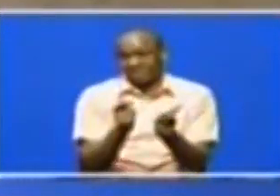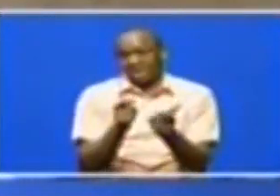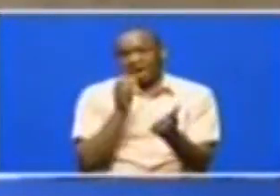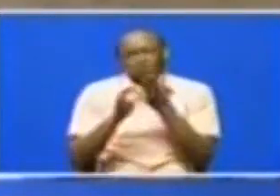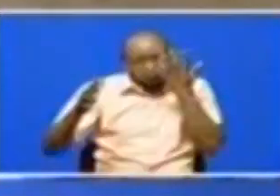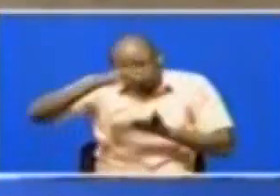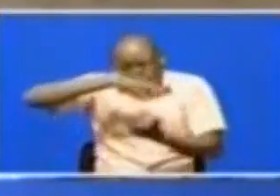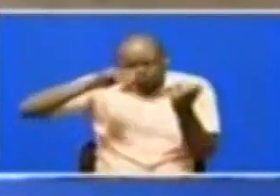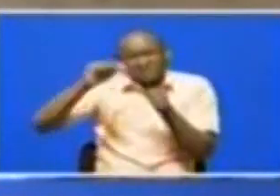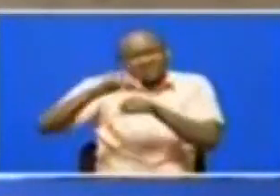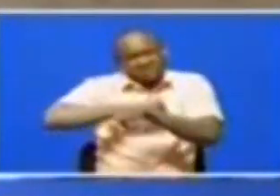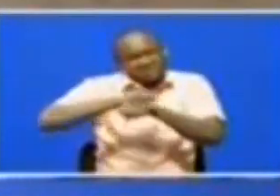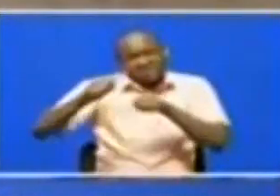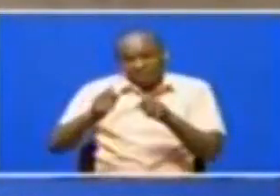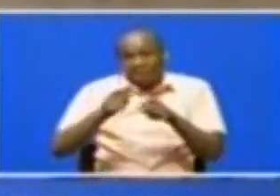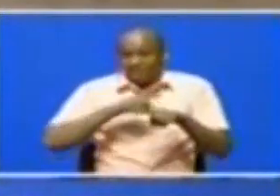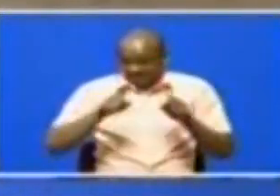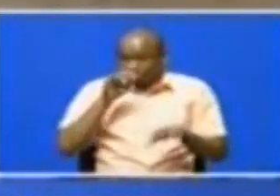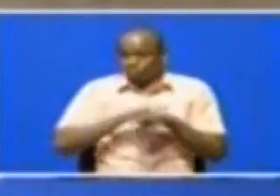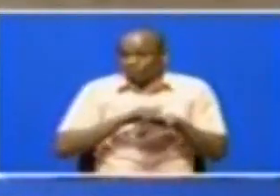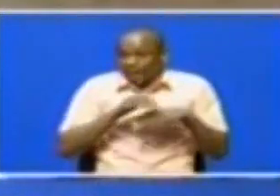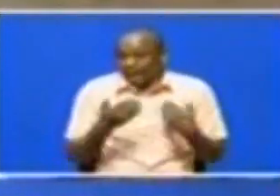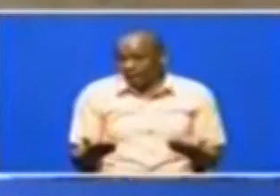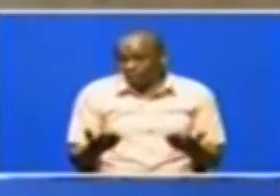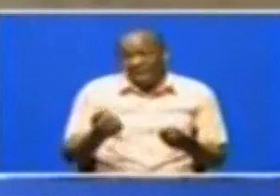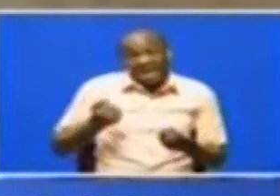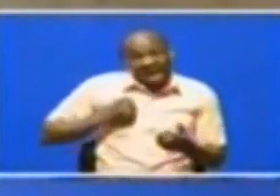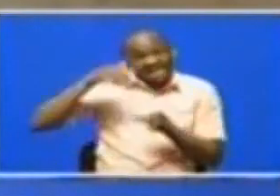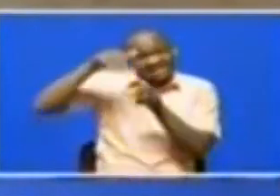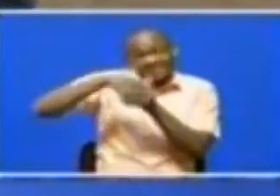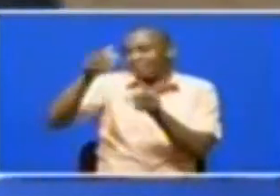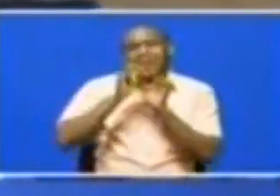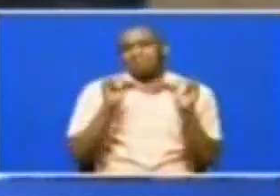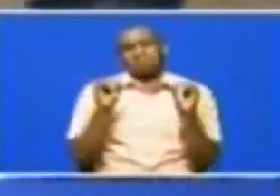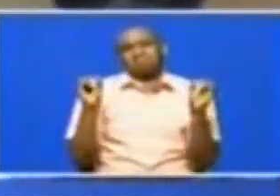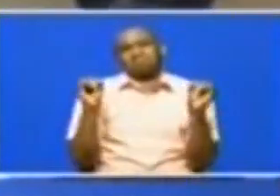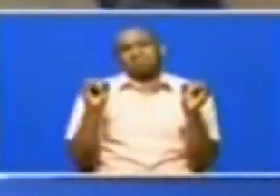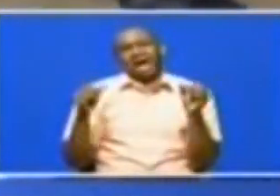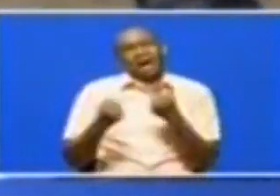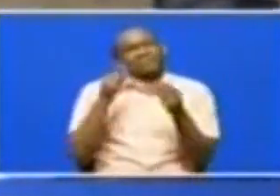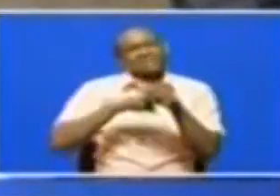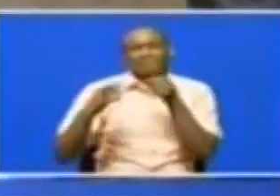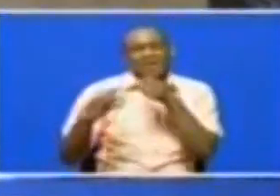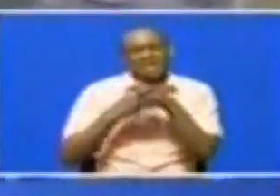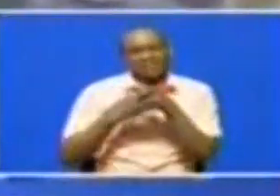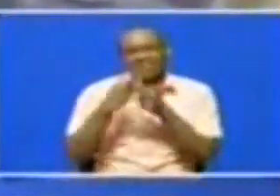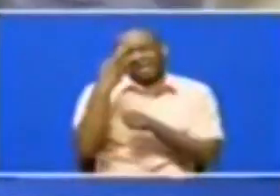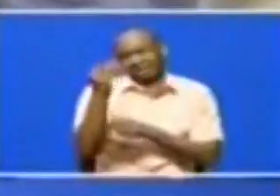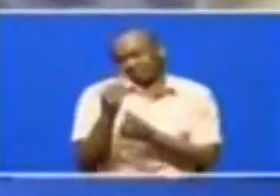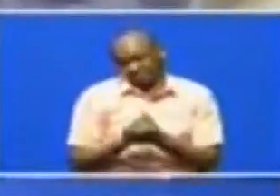much smoke. Fortunately for us, there was no girl in the dorm. It was at around